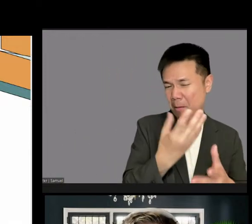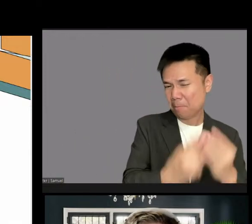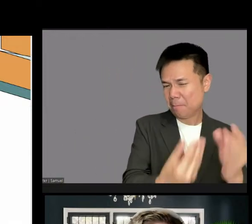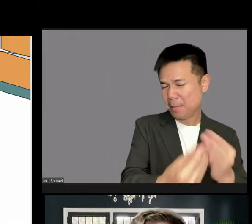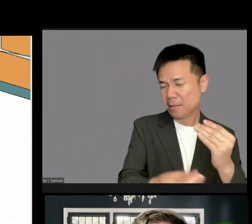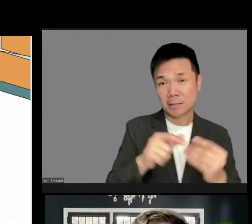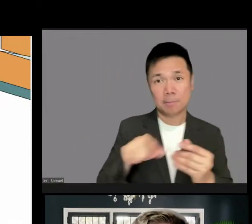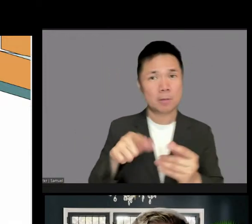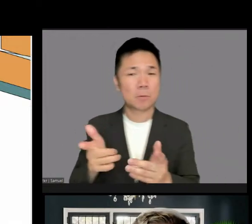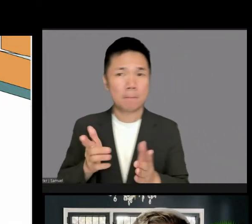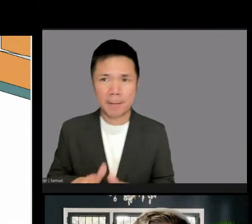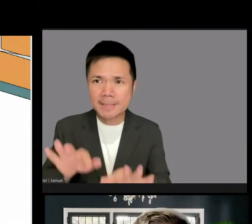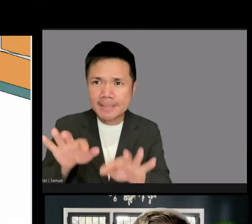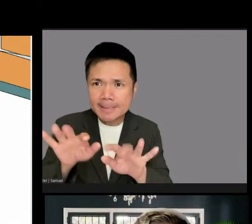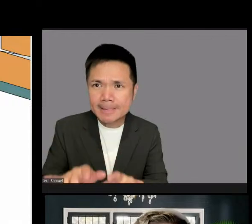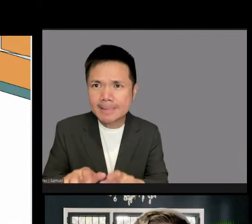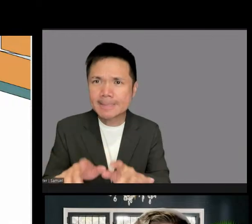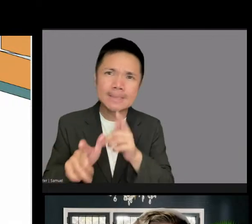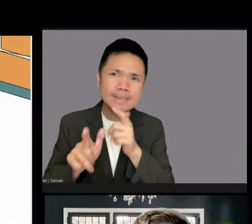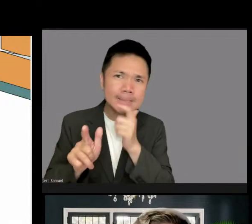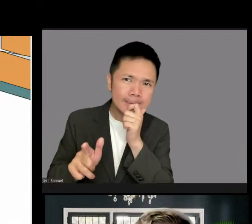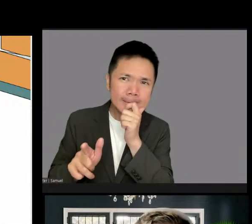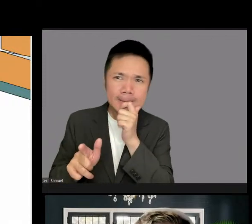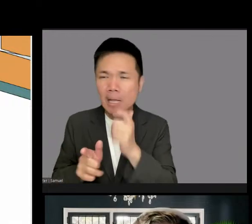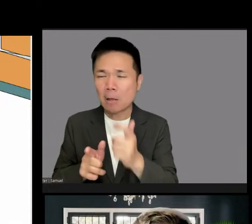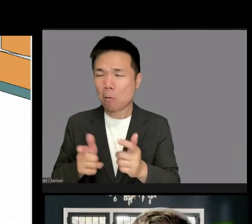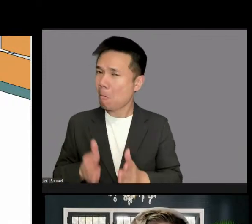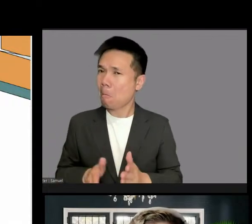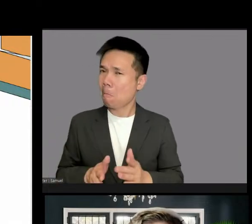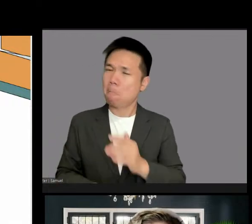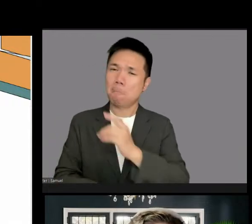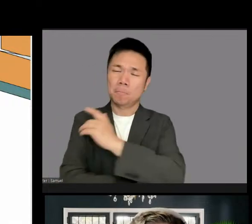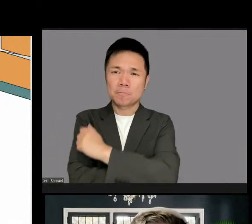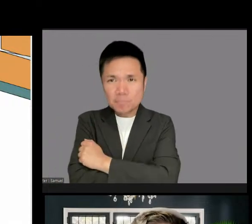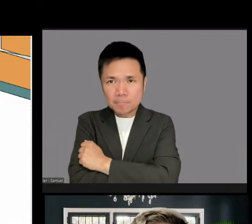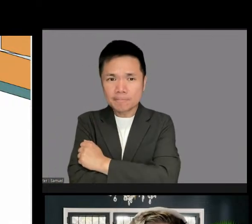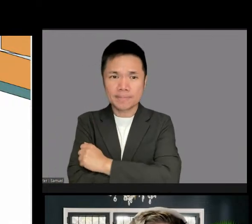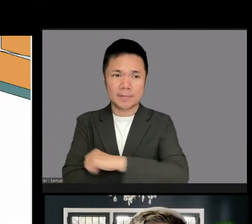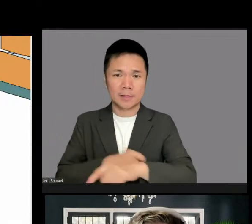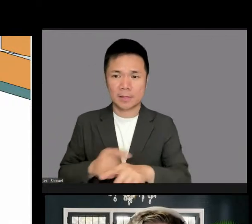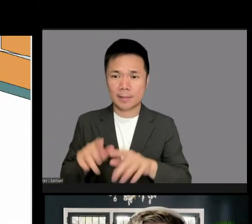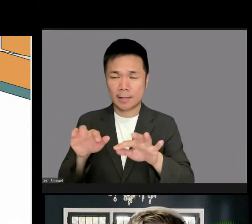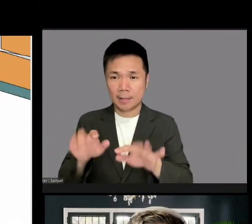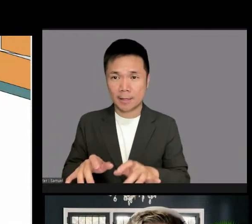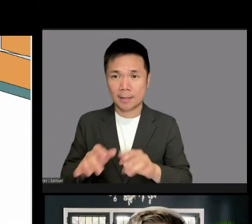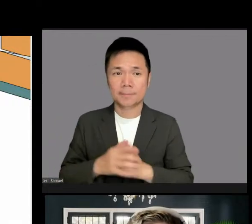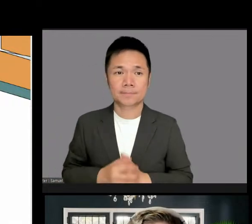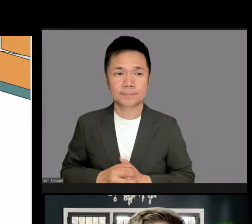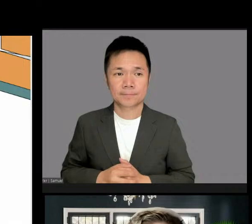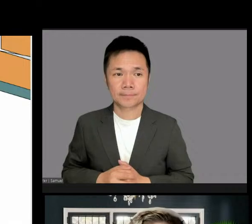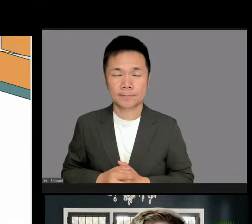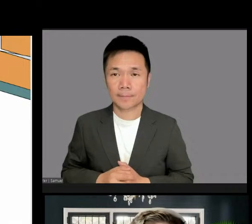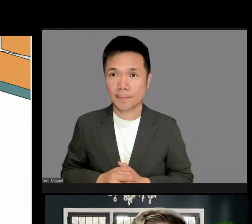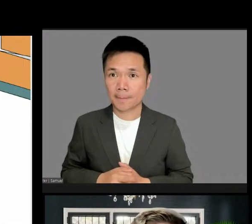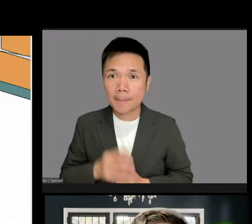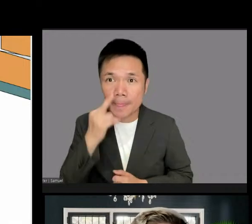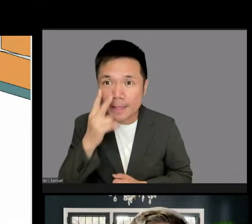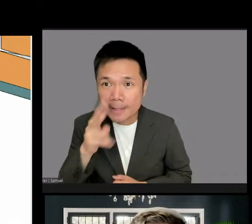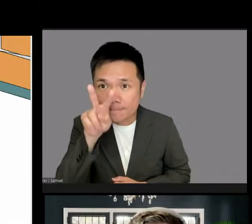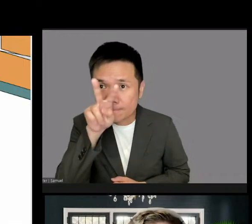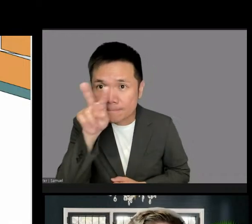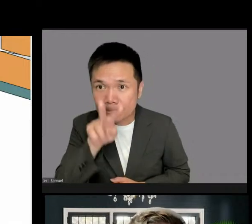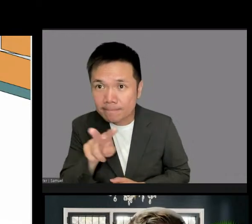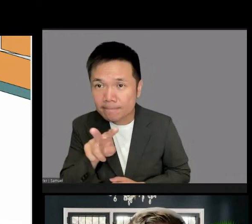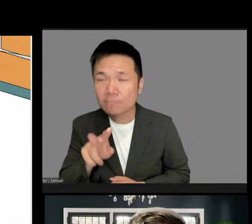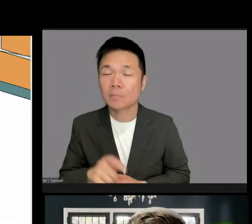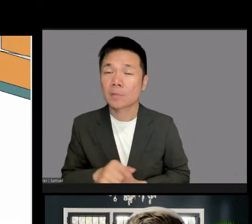usability. So basically, it ensures that when you're going in and you're looking at the different components of that website, you're doing it in a way